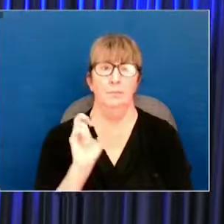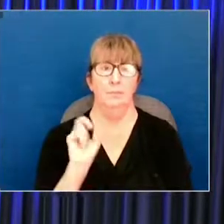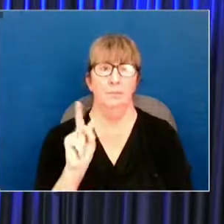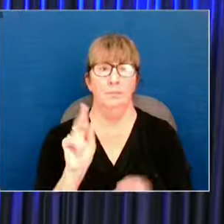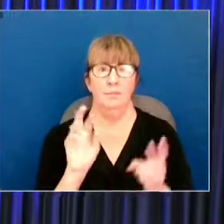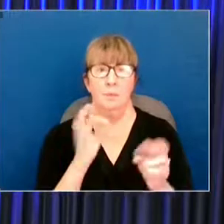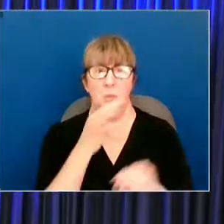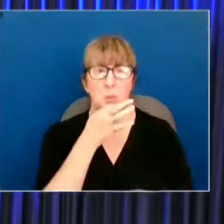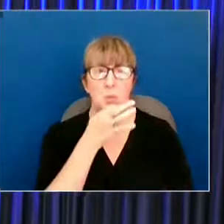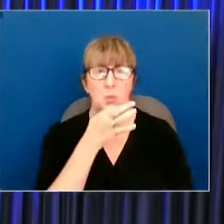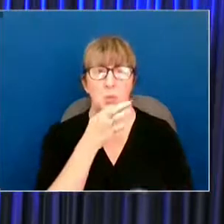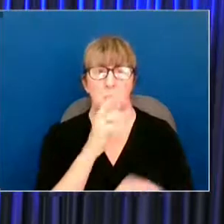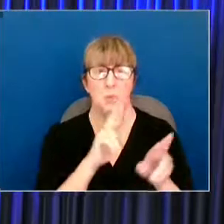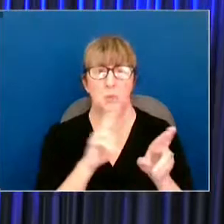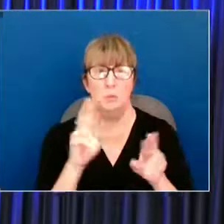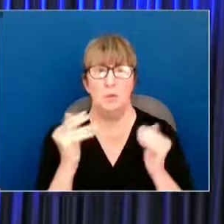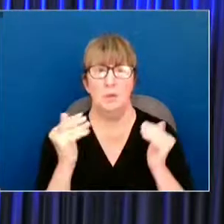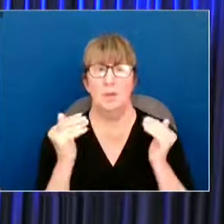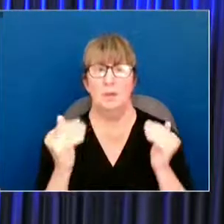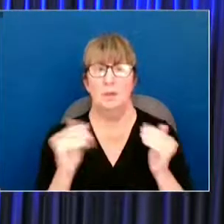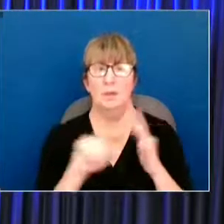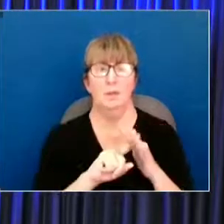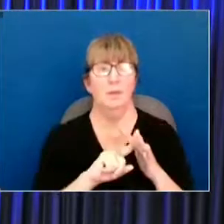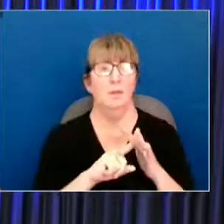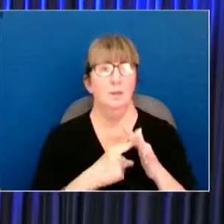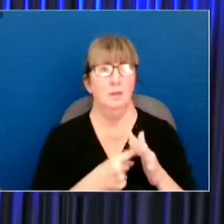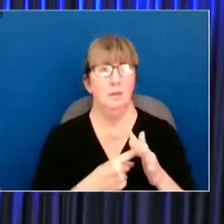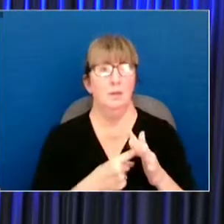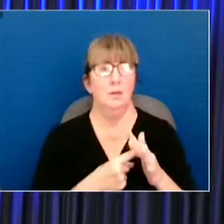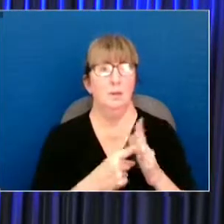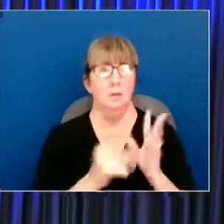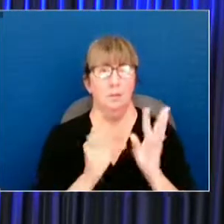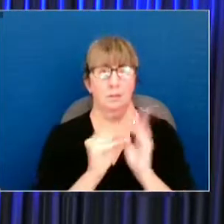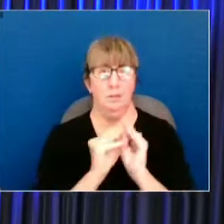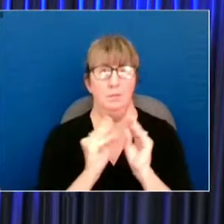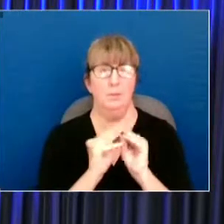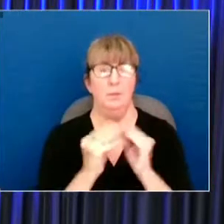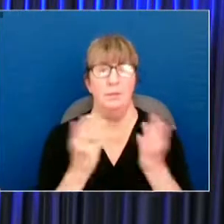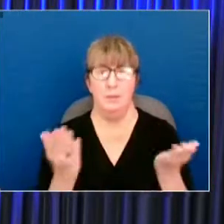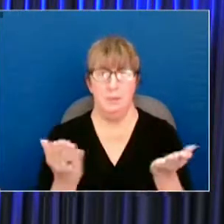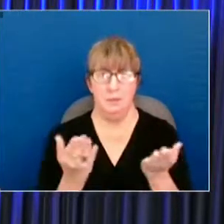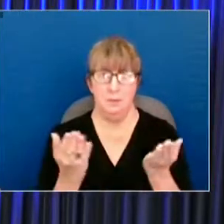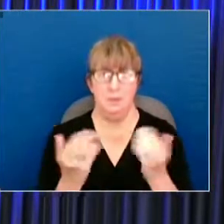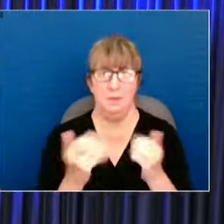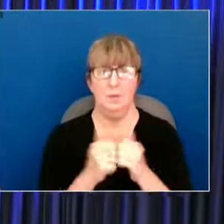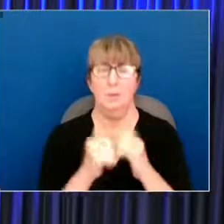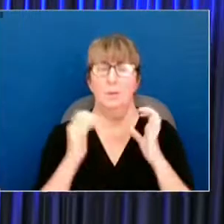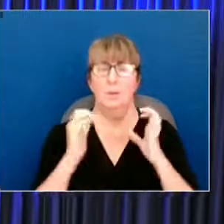with Alvaro Mariquin leading the client acceptance.